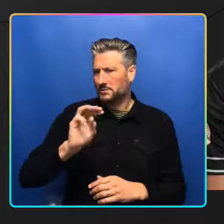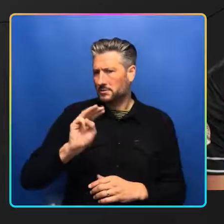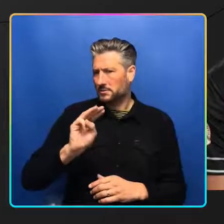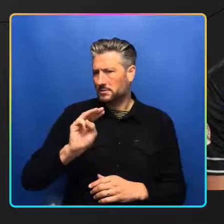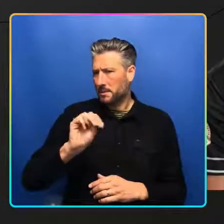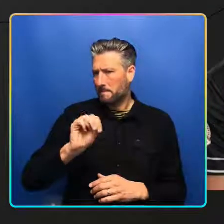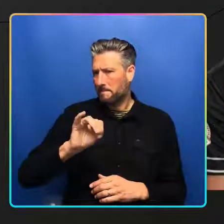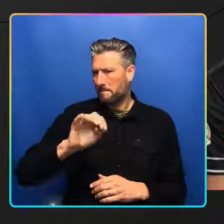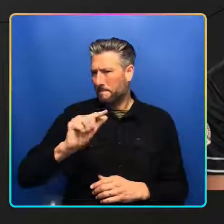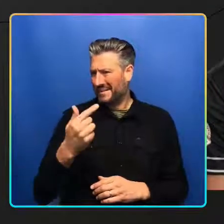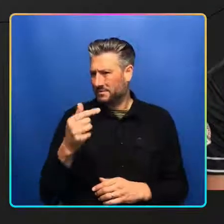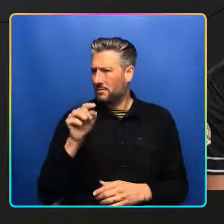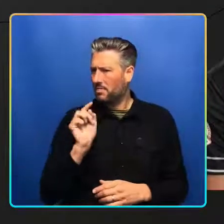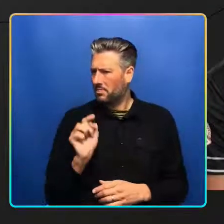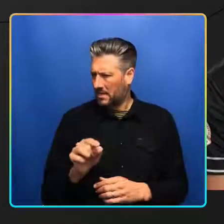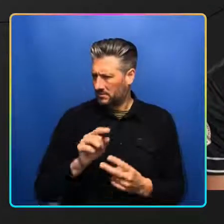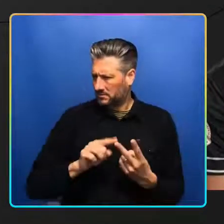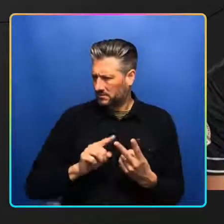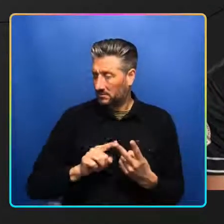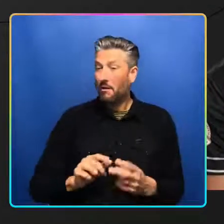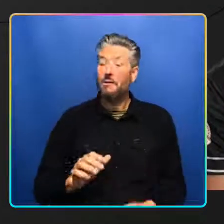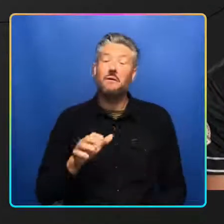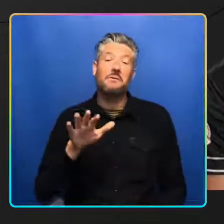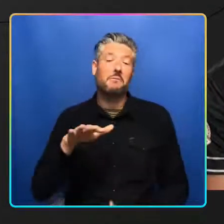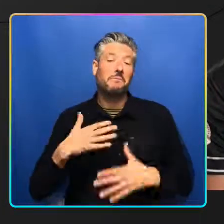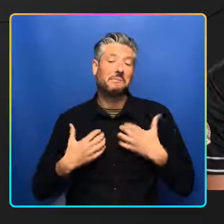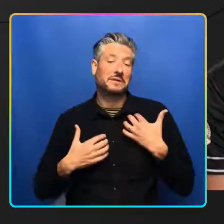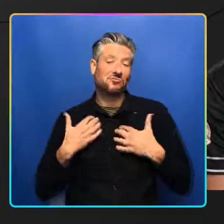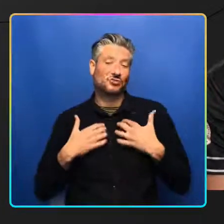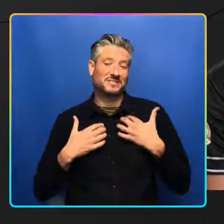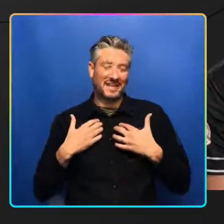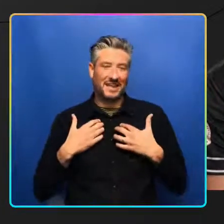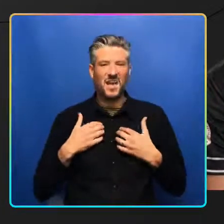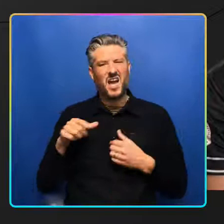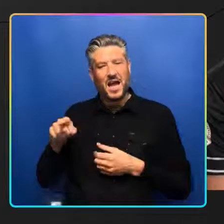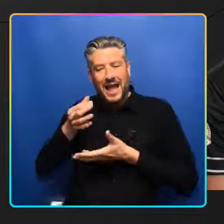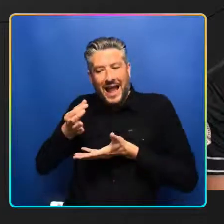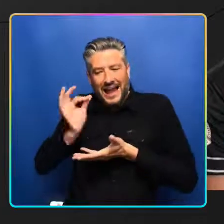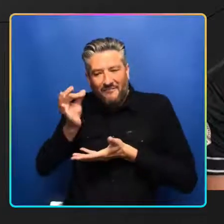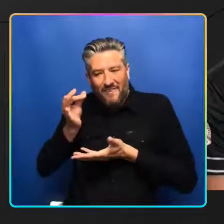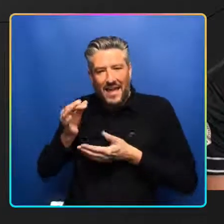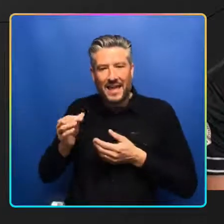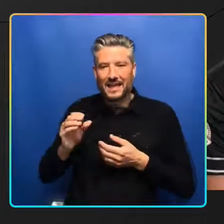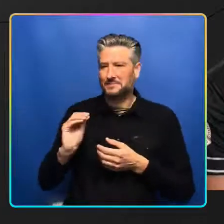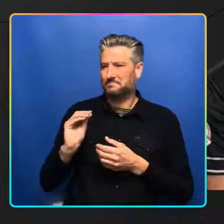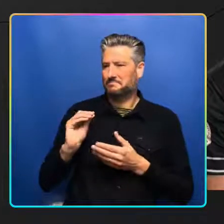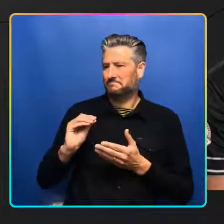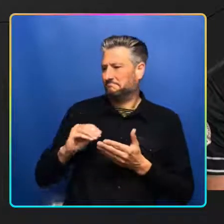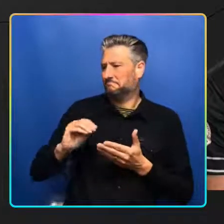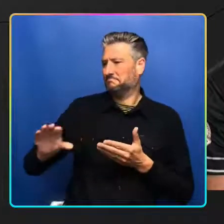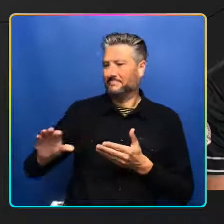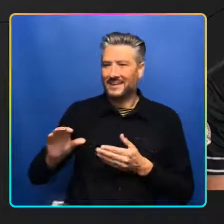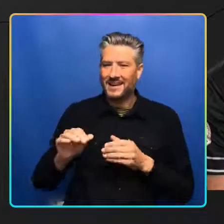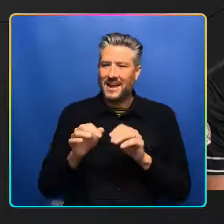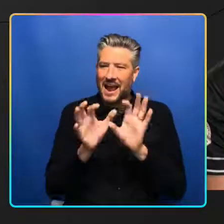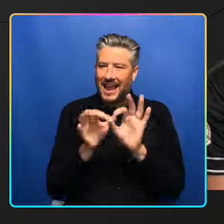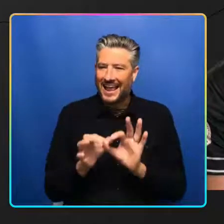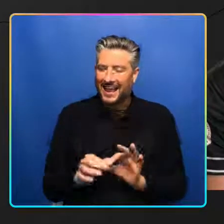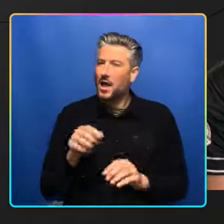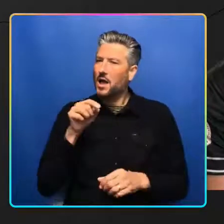Very good, very good. We'll have to share some links for people in the cafe. ODSC or Open Data Science